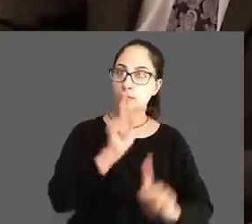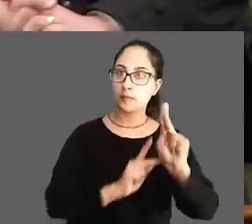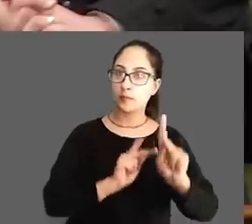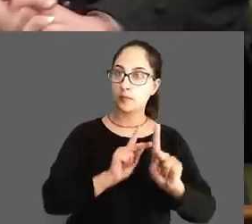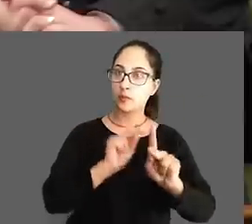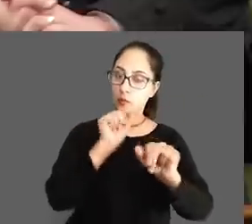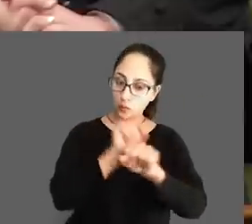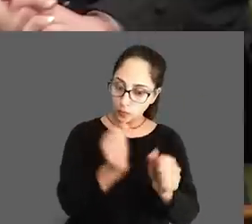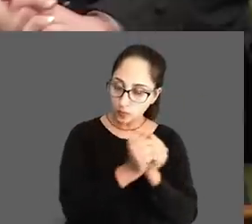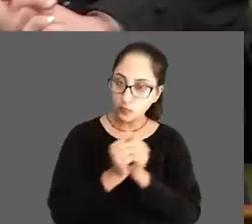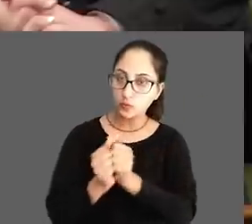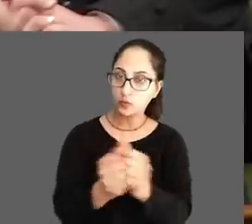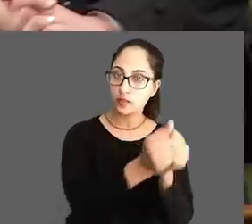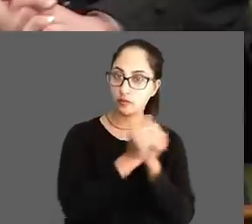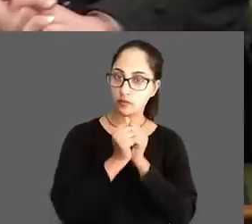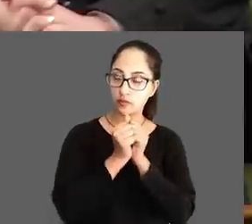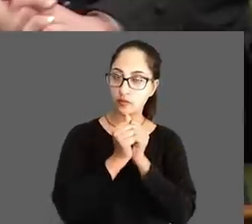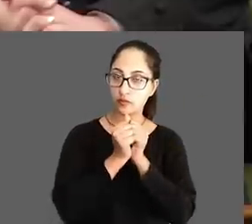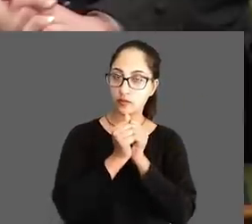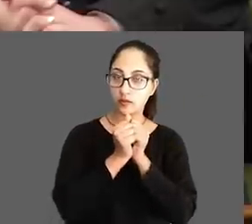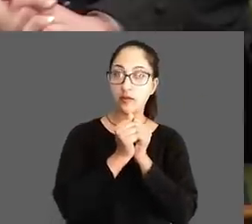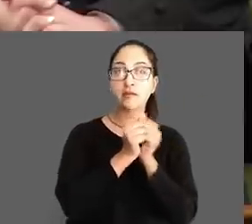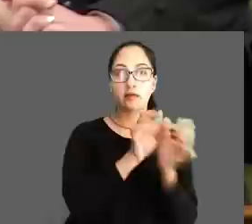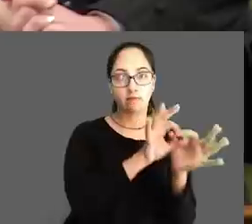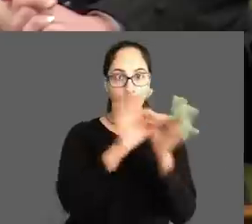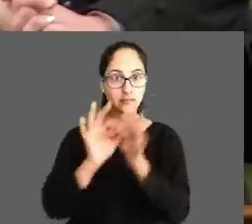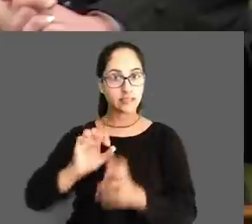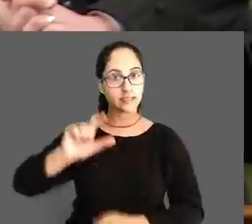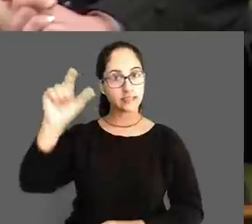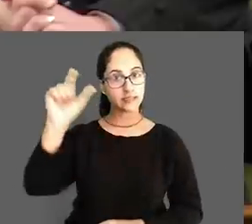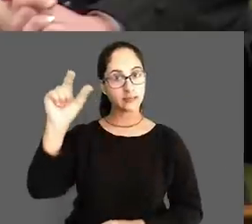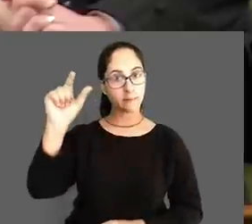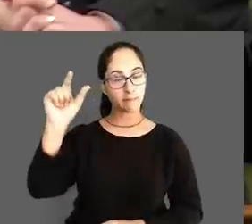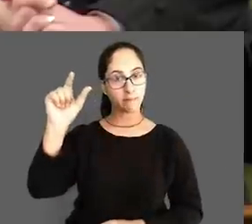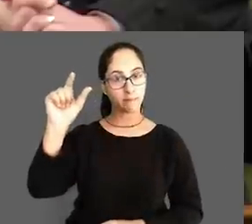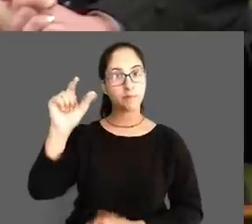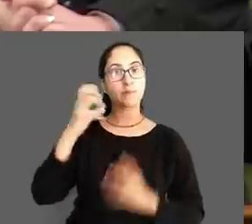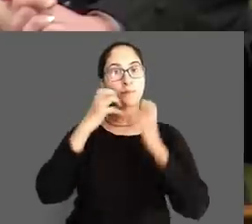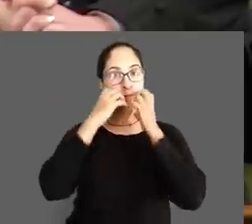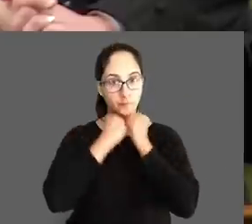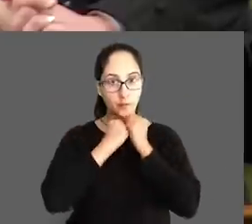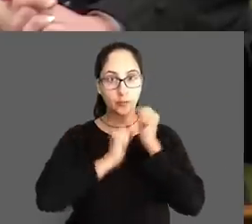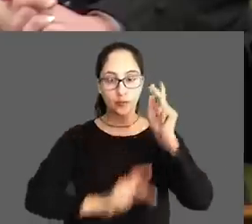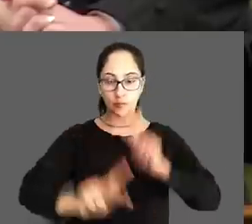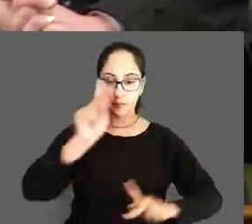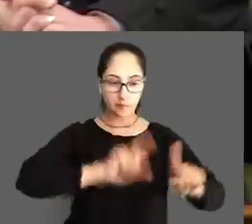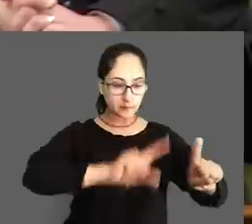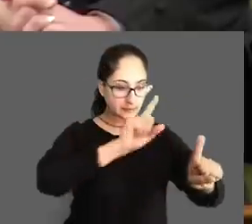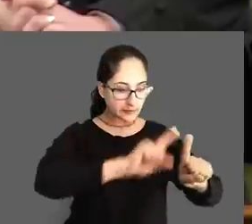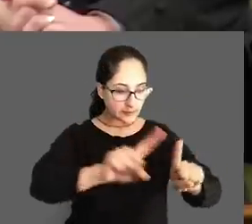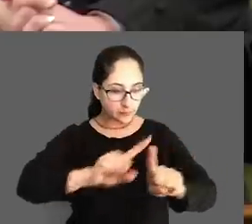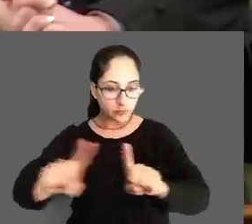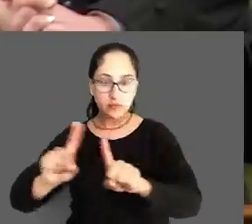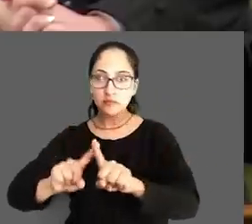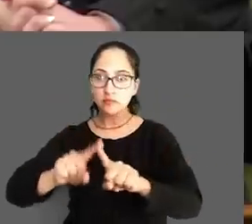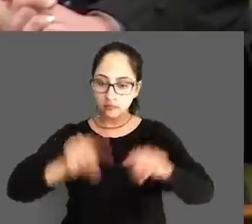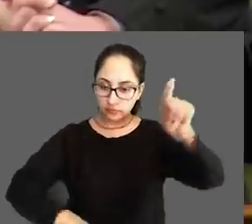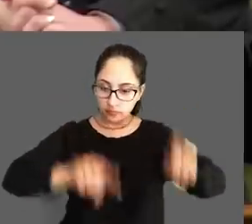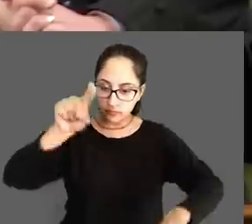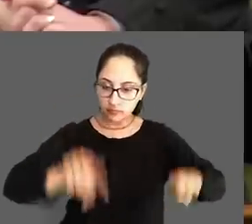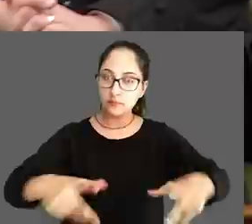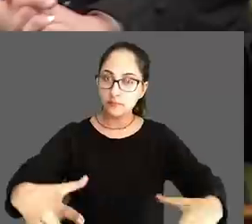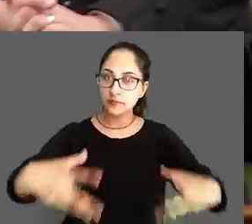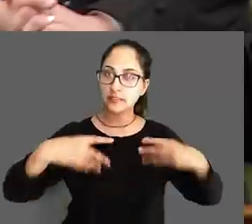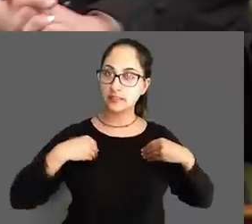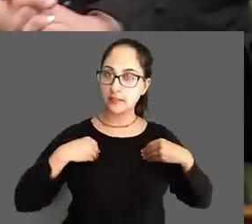ethic, committed to goals with universal relevance: the elimination of poverty, access